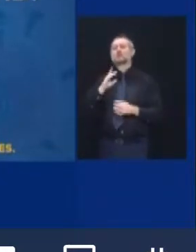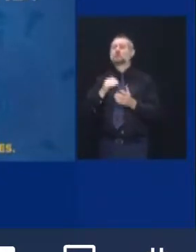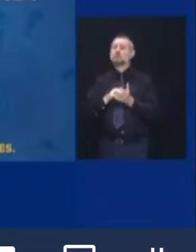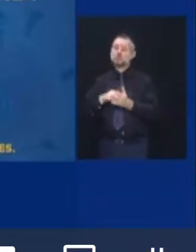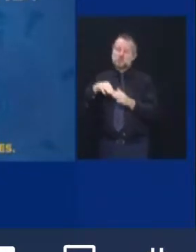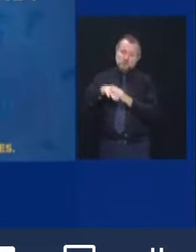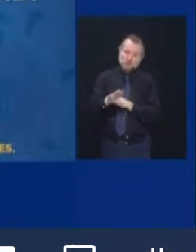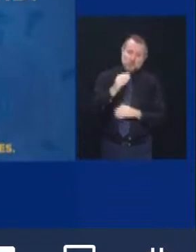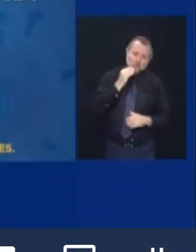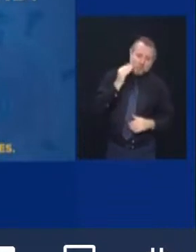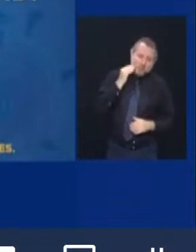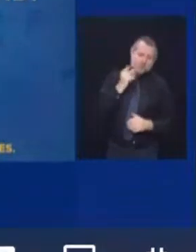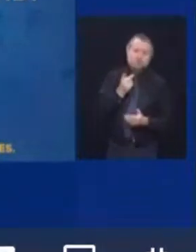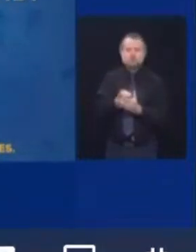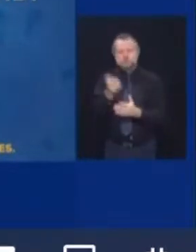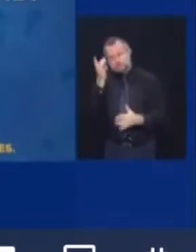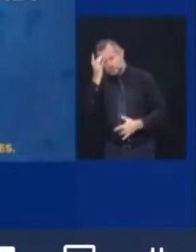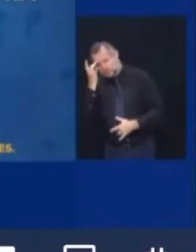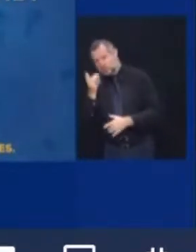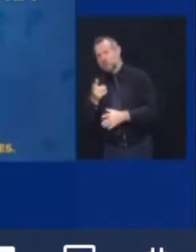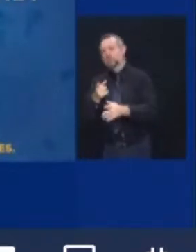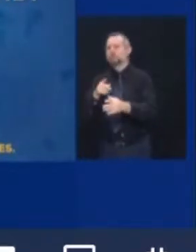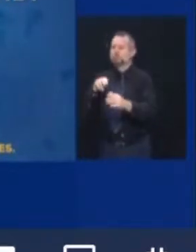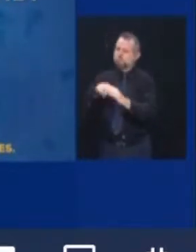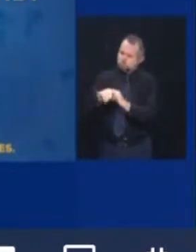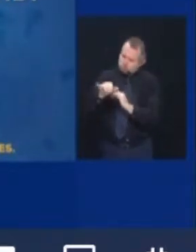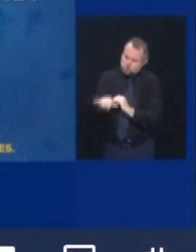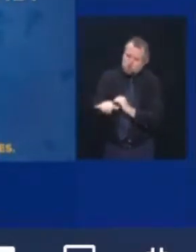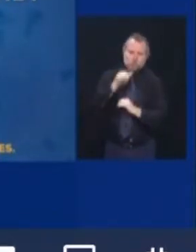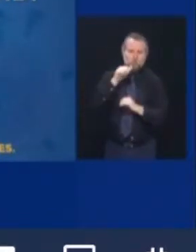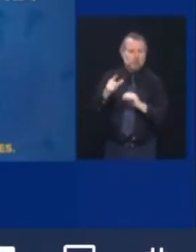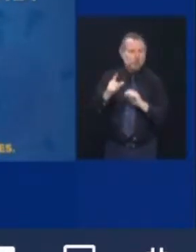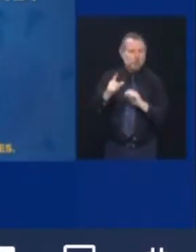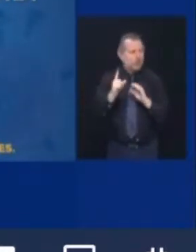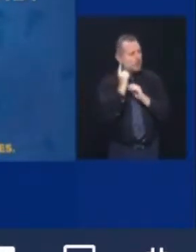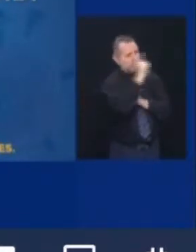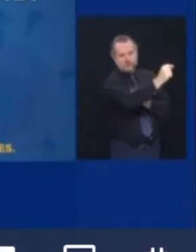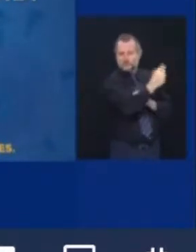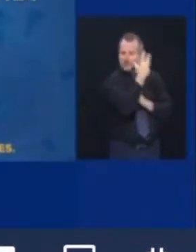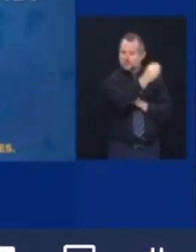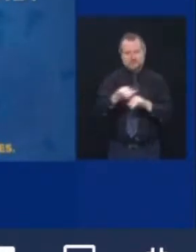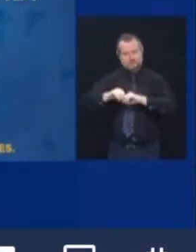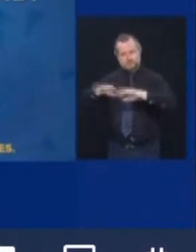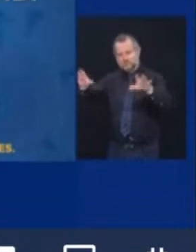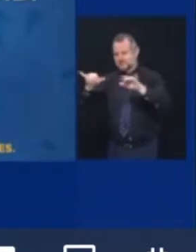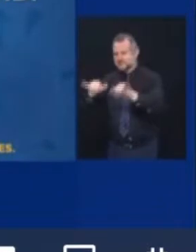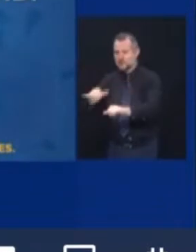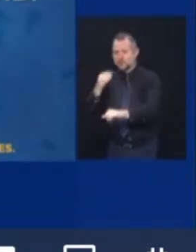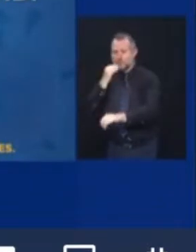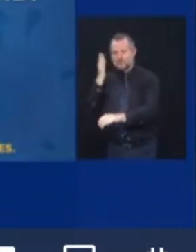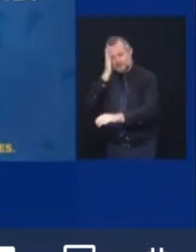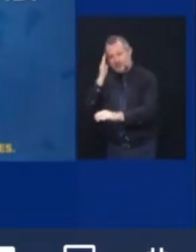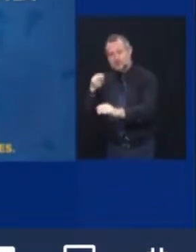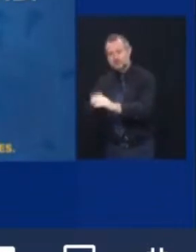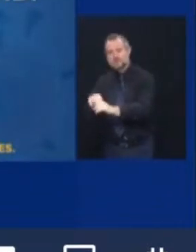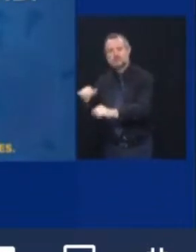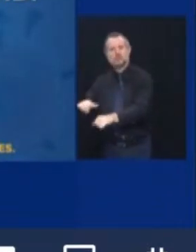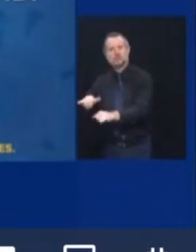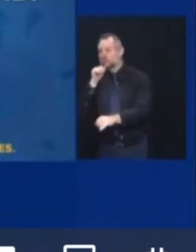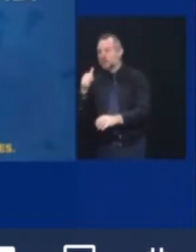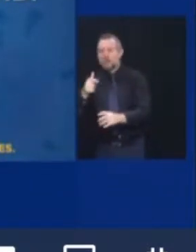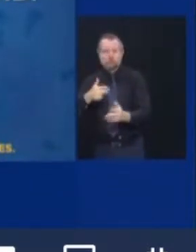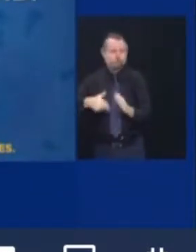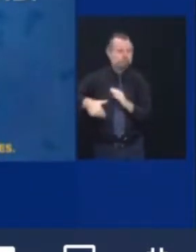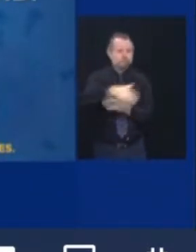virus, stay in bed, don't infect the other people in your house, in your home, don't get out of bed too